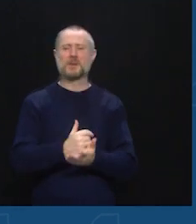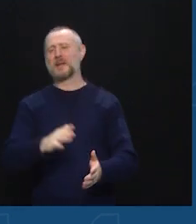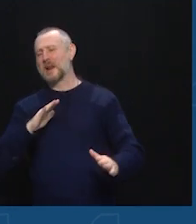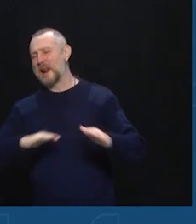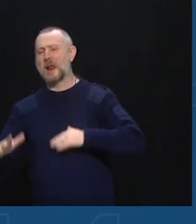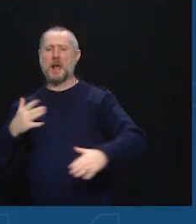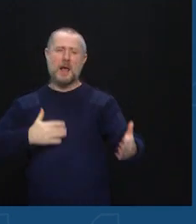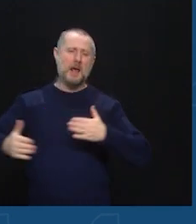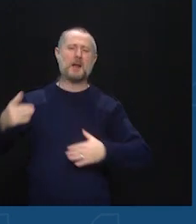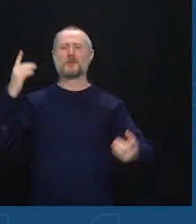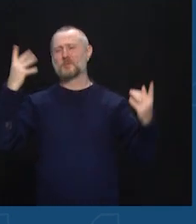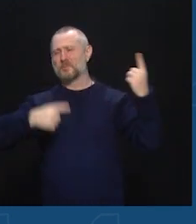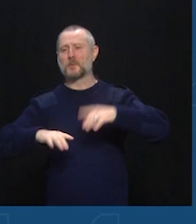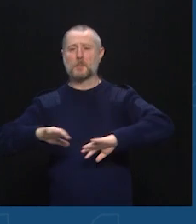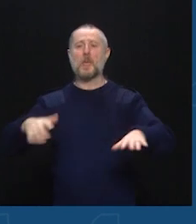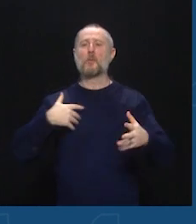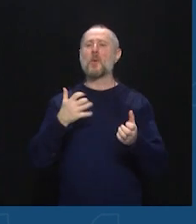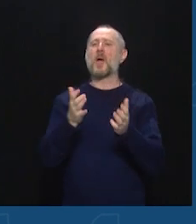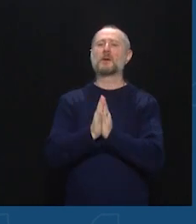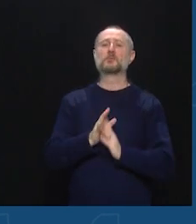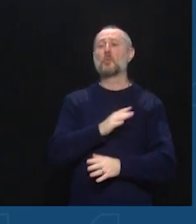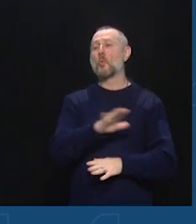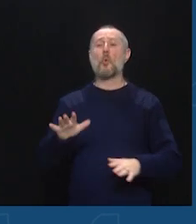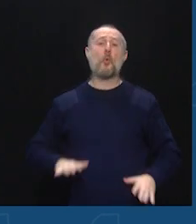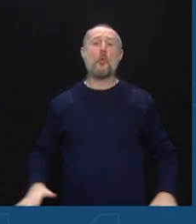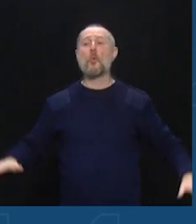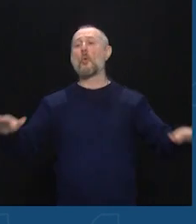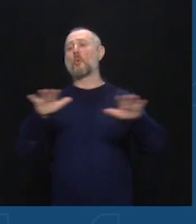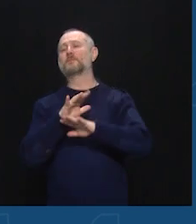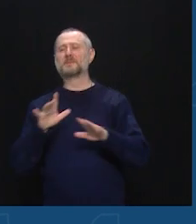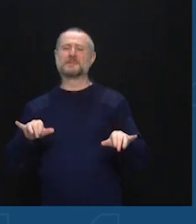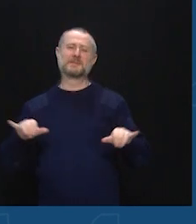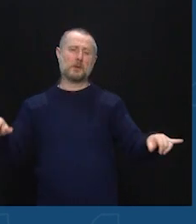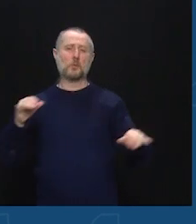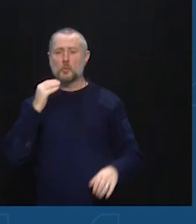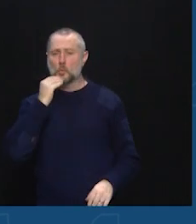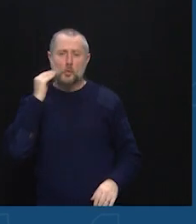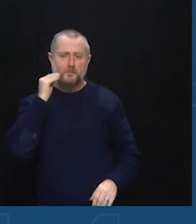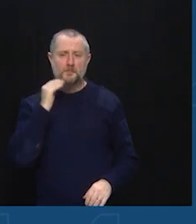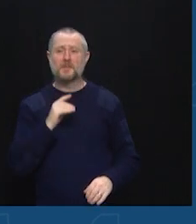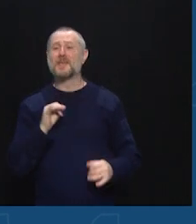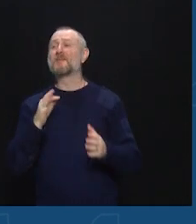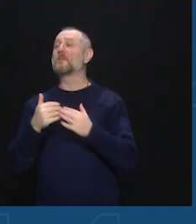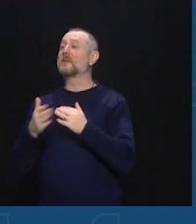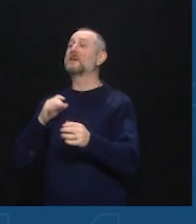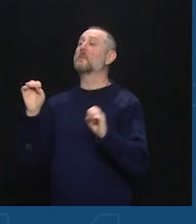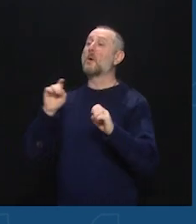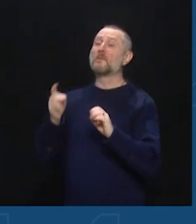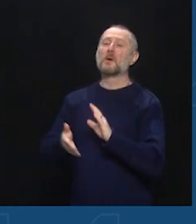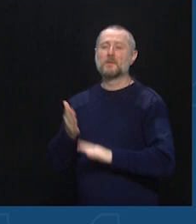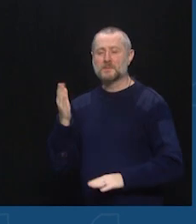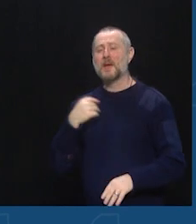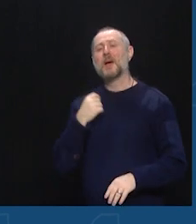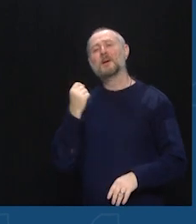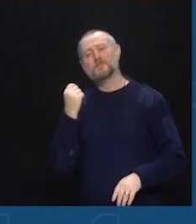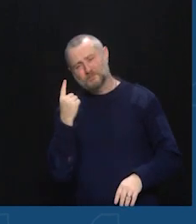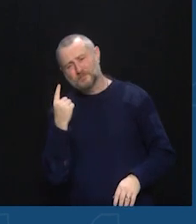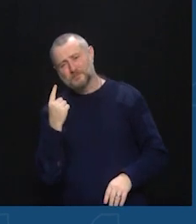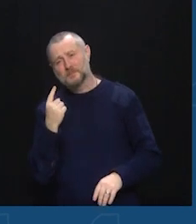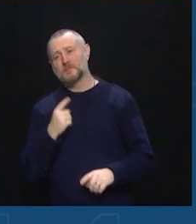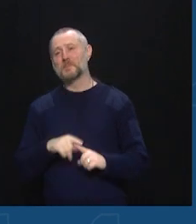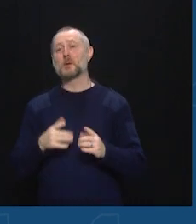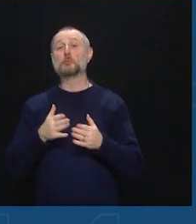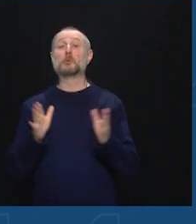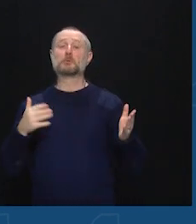do ask that all unnecessary travel be extremely limited at this time. We have opened Kingston